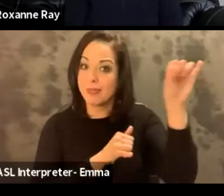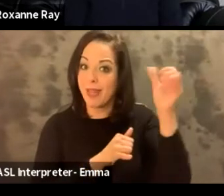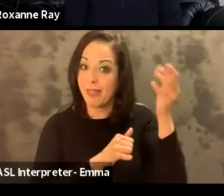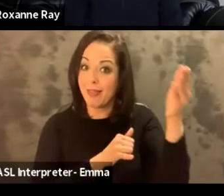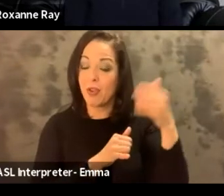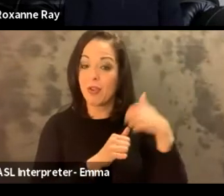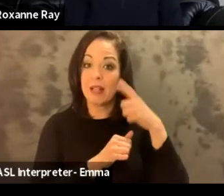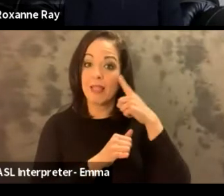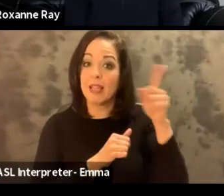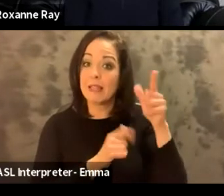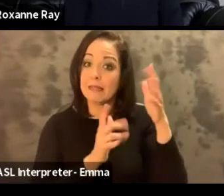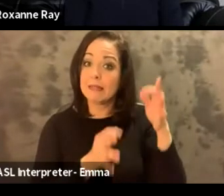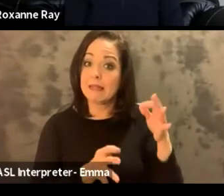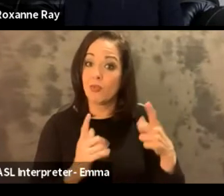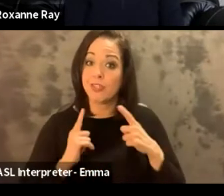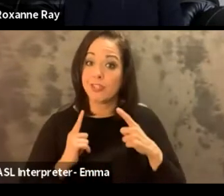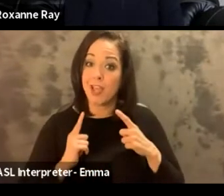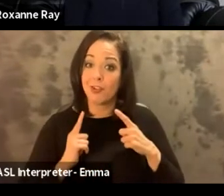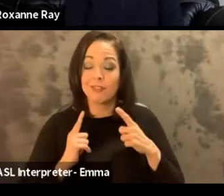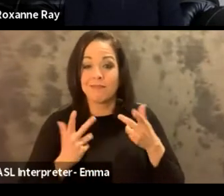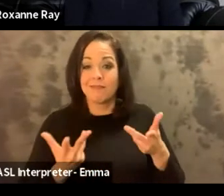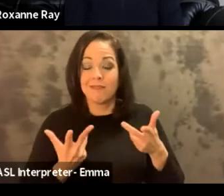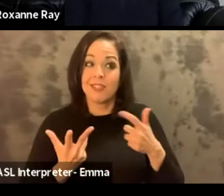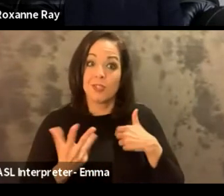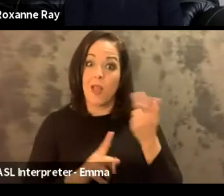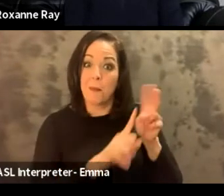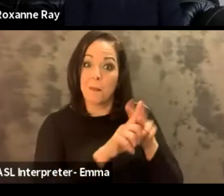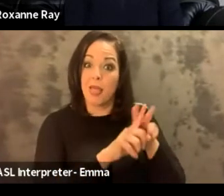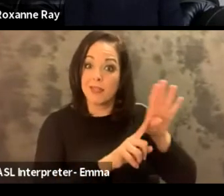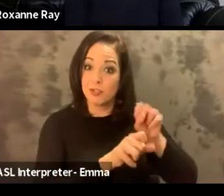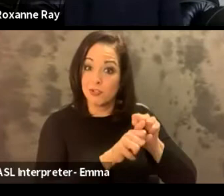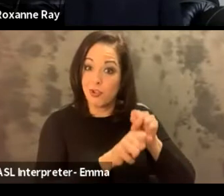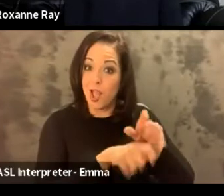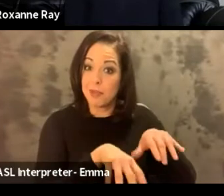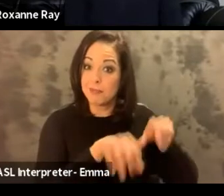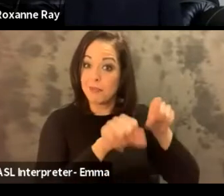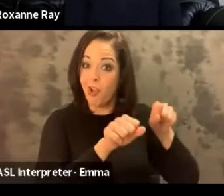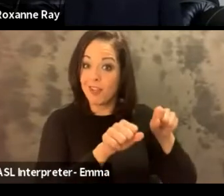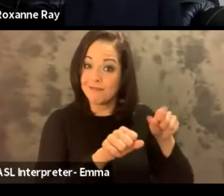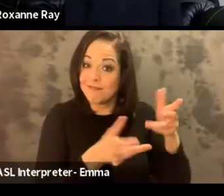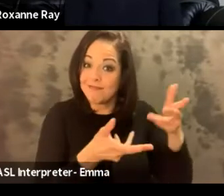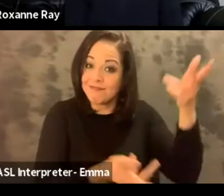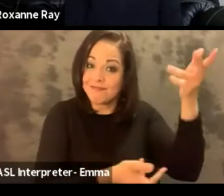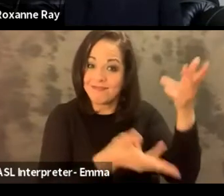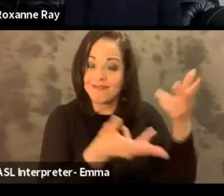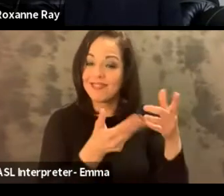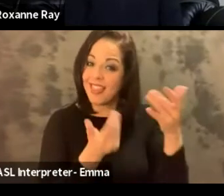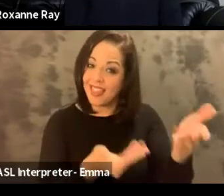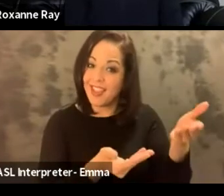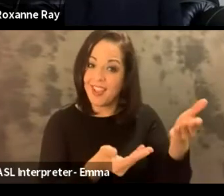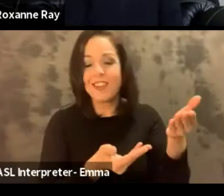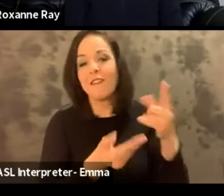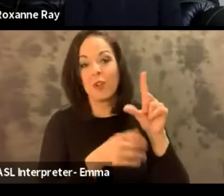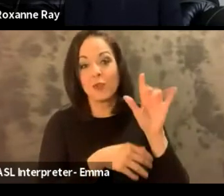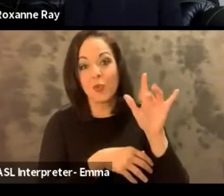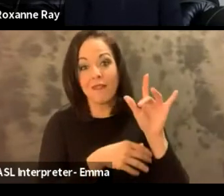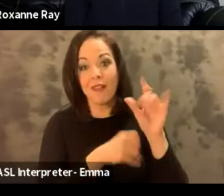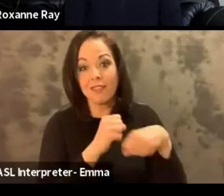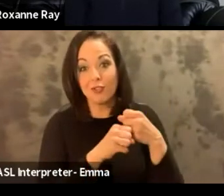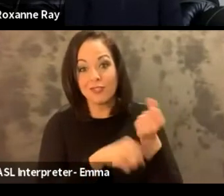decided to retire. So I applied for his job, and I got it. And there I was for 25